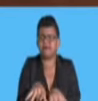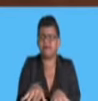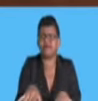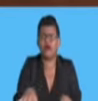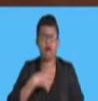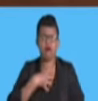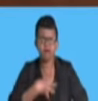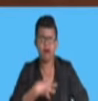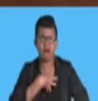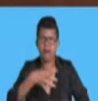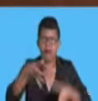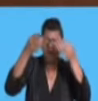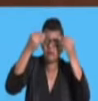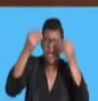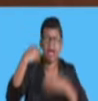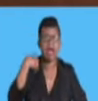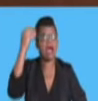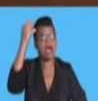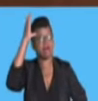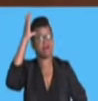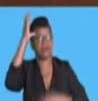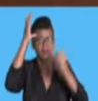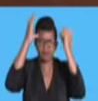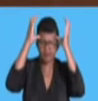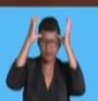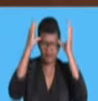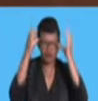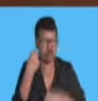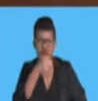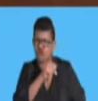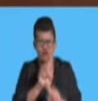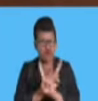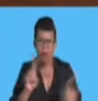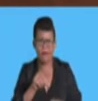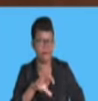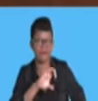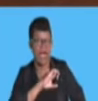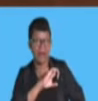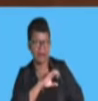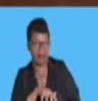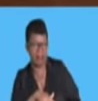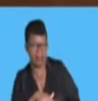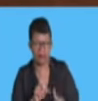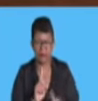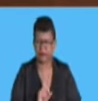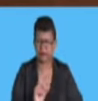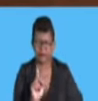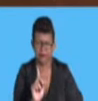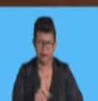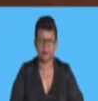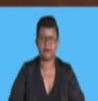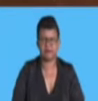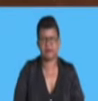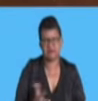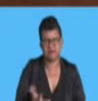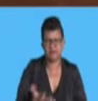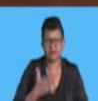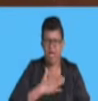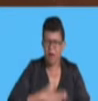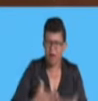responsibilities and their right to vote without fear. Madam Speaker, I'd also like to inform the people of Fiji that even